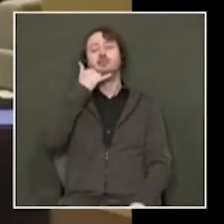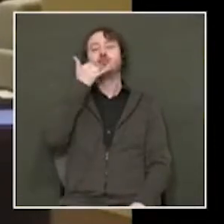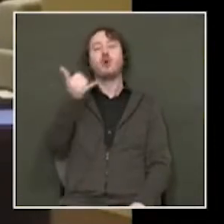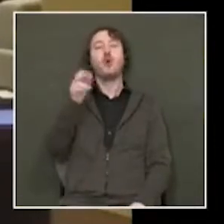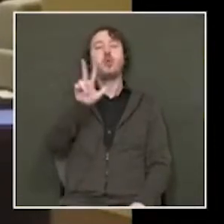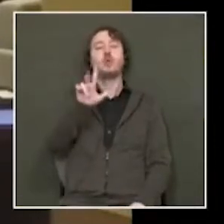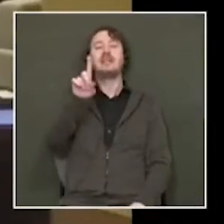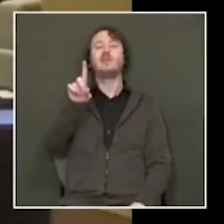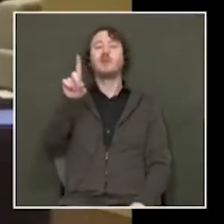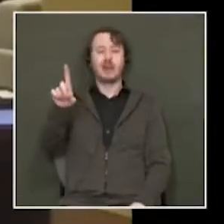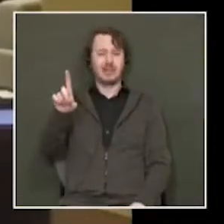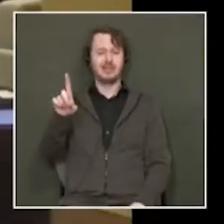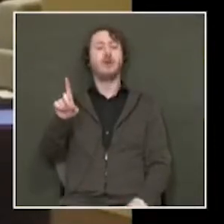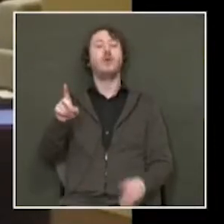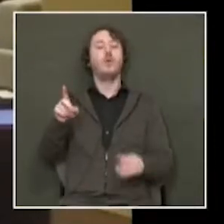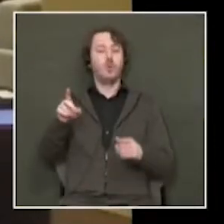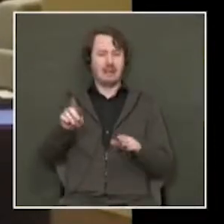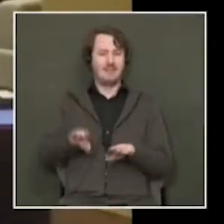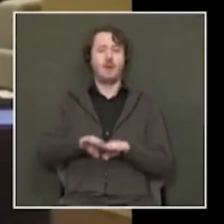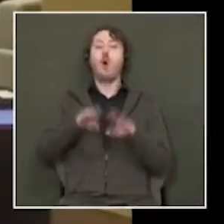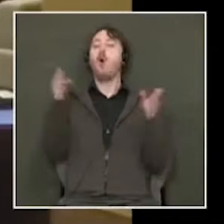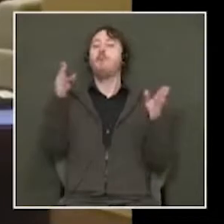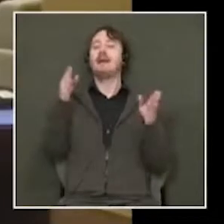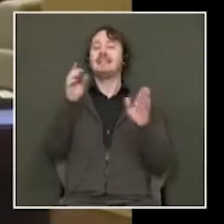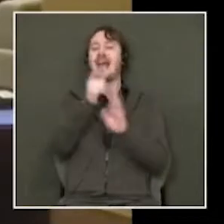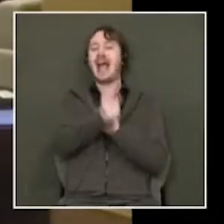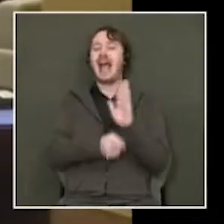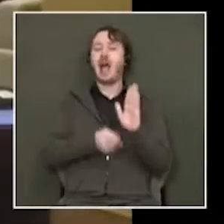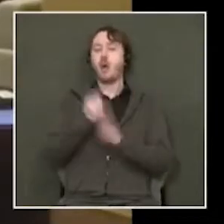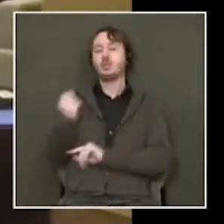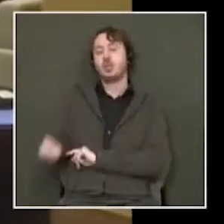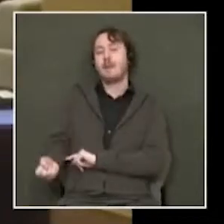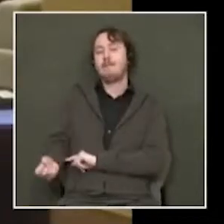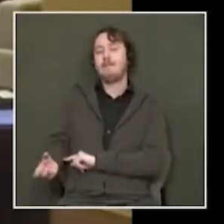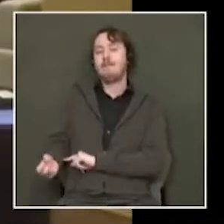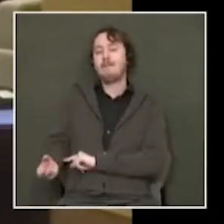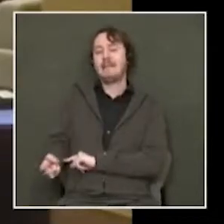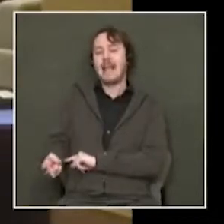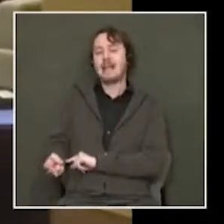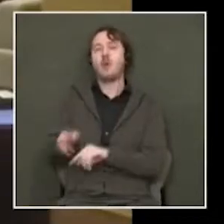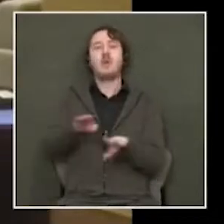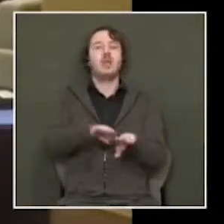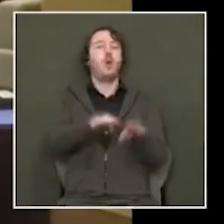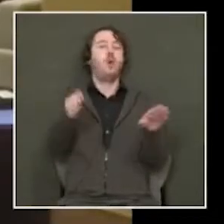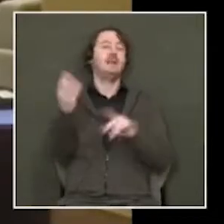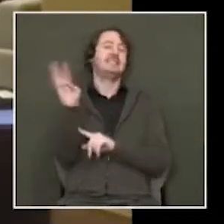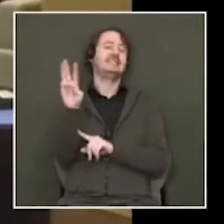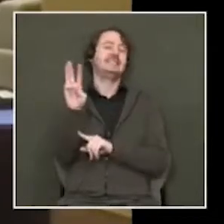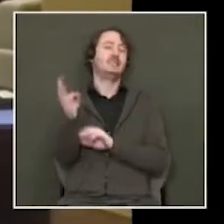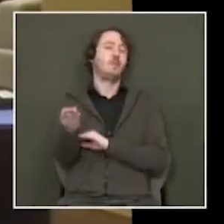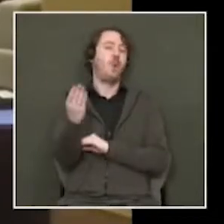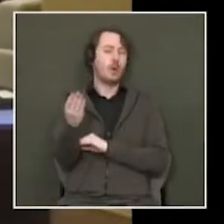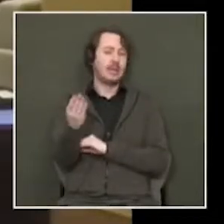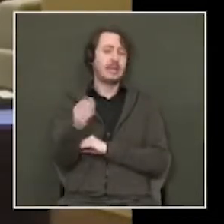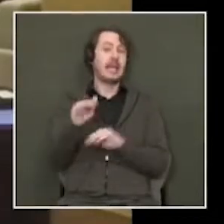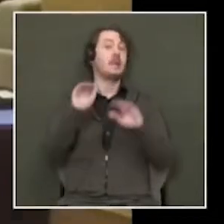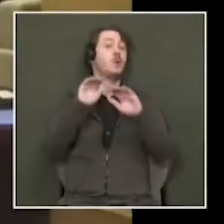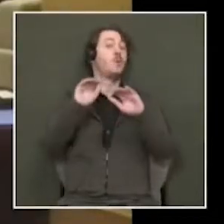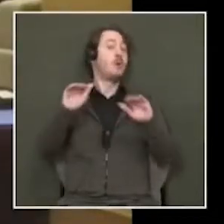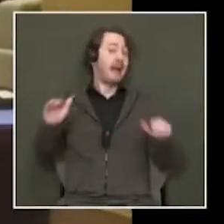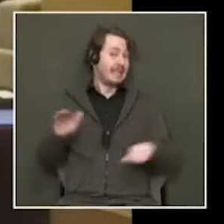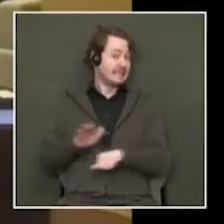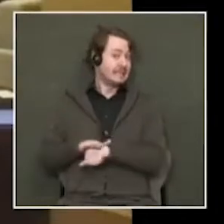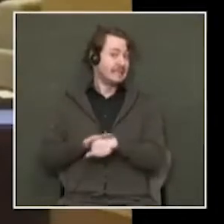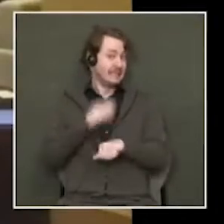311. We've extended our customer service hours through midnight tonight, and we'll reopen at 6 a.m. And as a reminder, all of